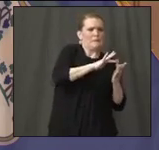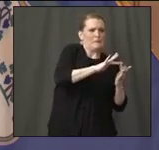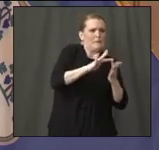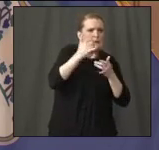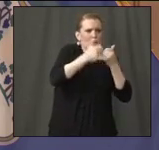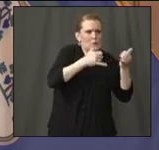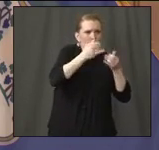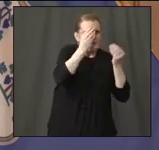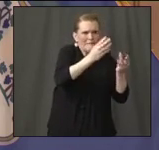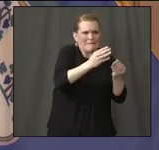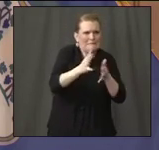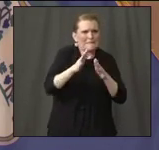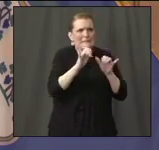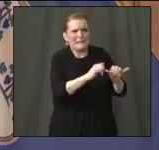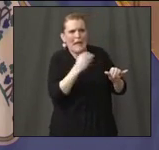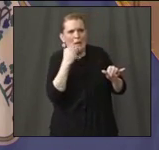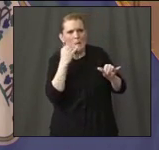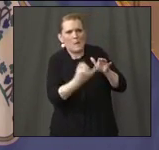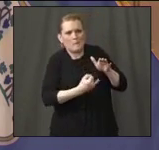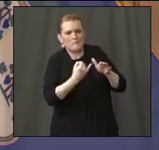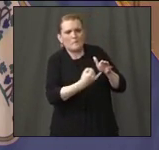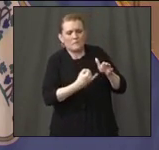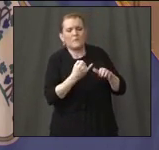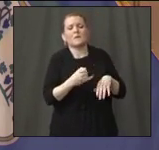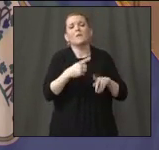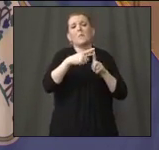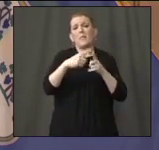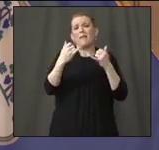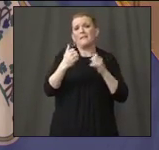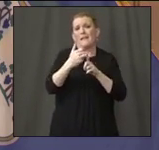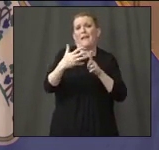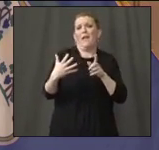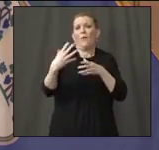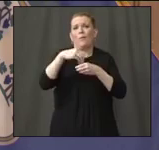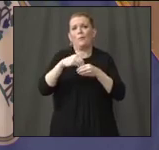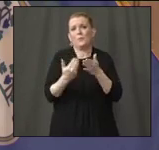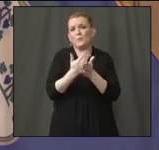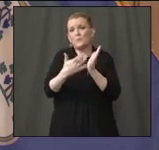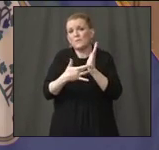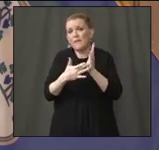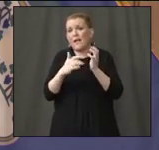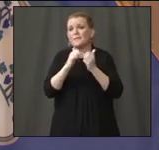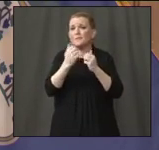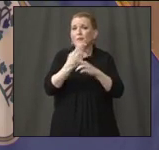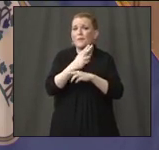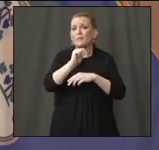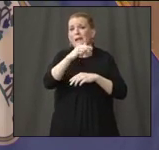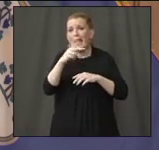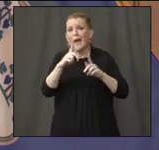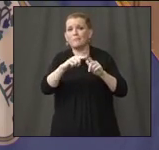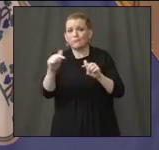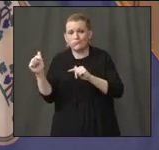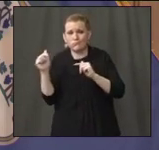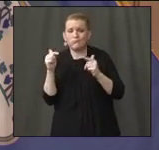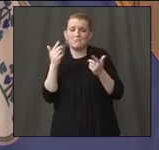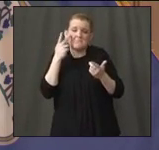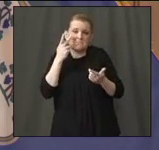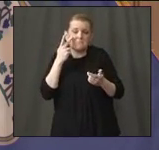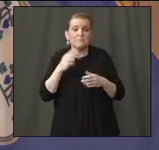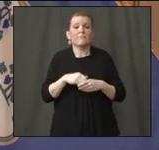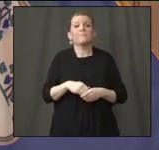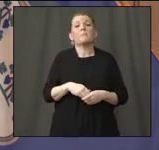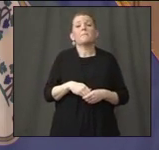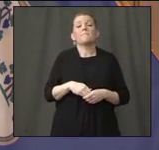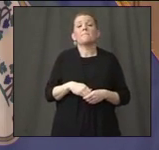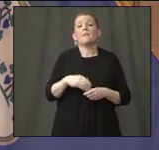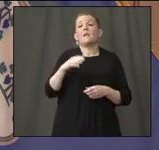So Cuomo's thinking about including New Jersey and Connecticut as part of a consortium. We might be able to work together on